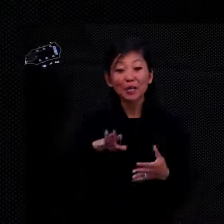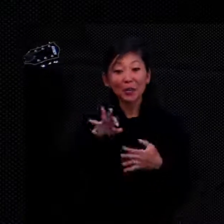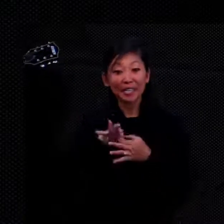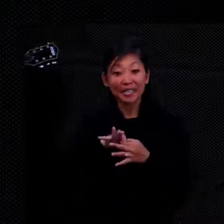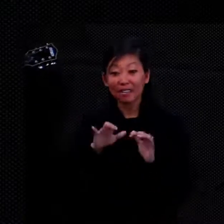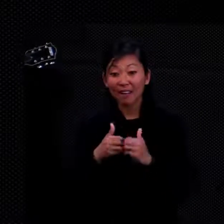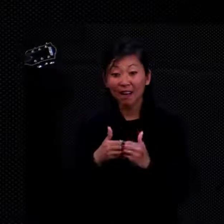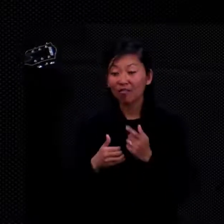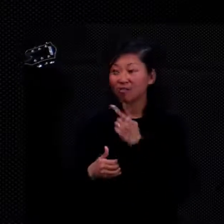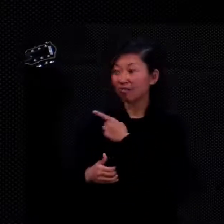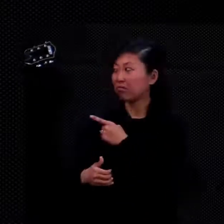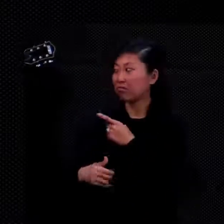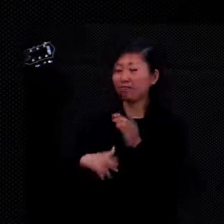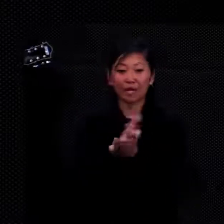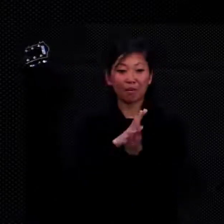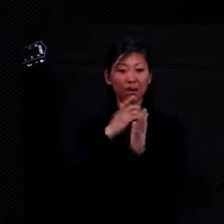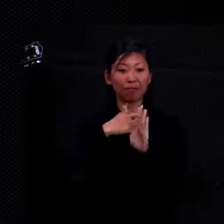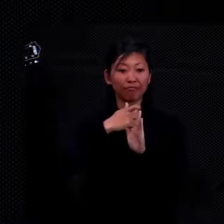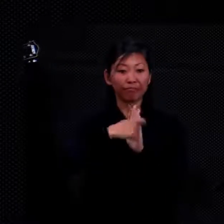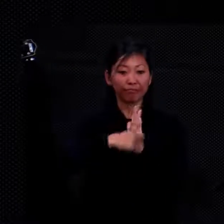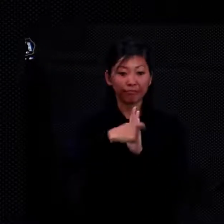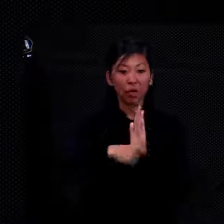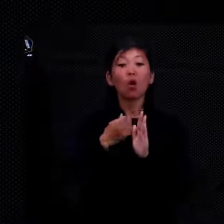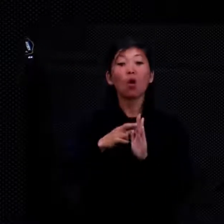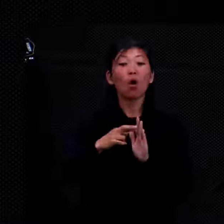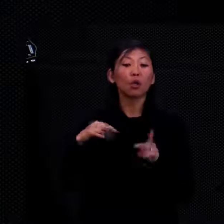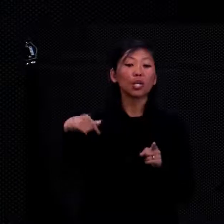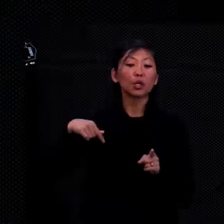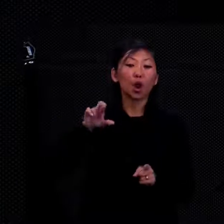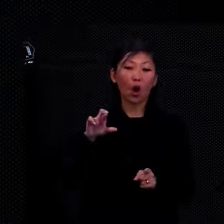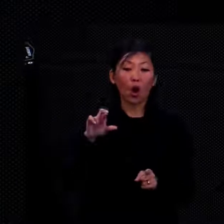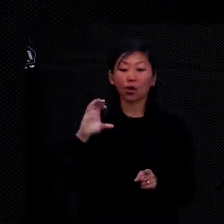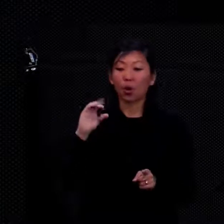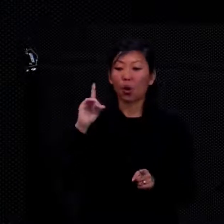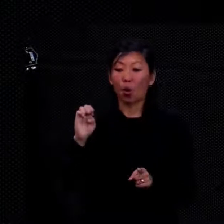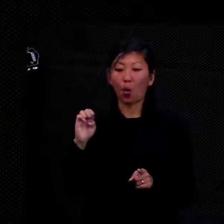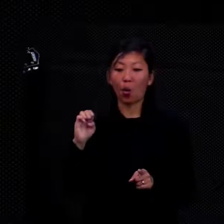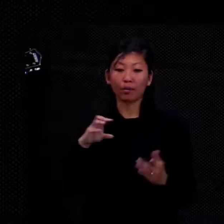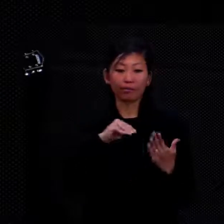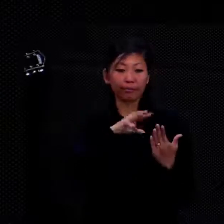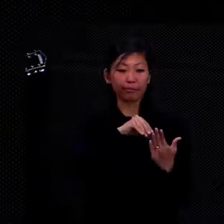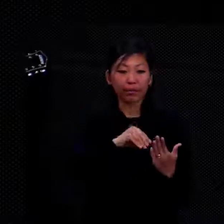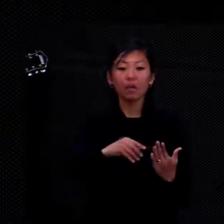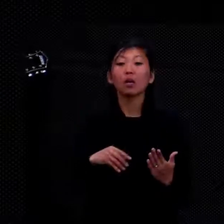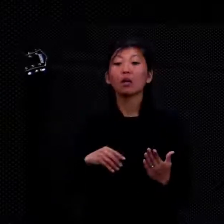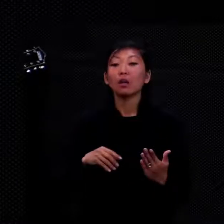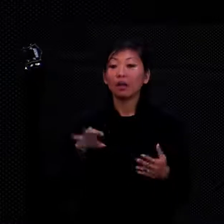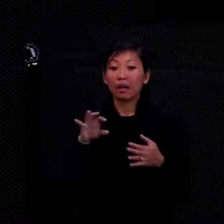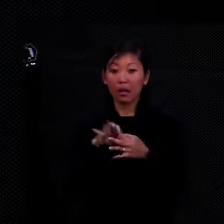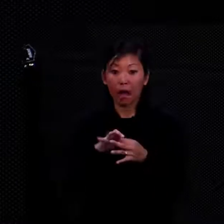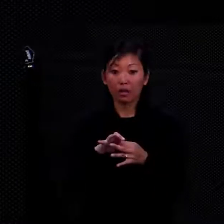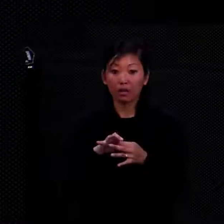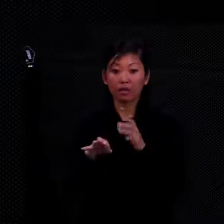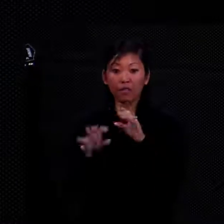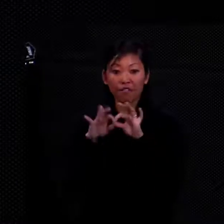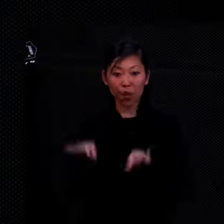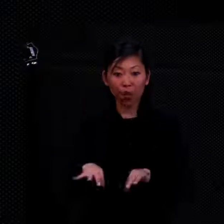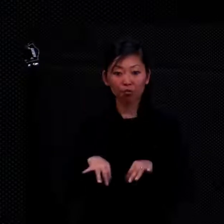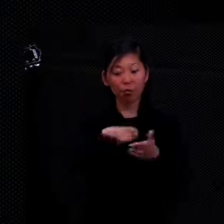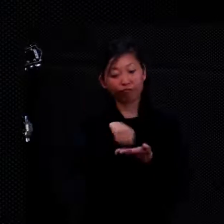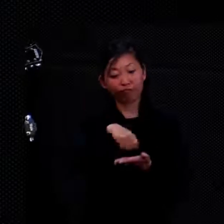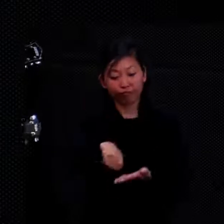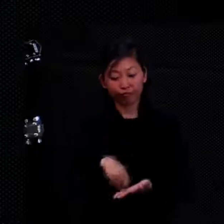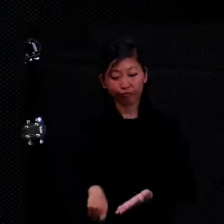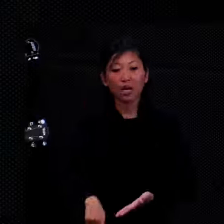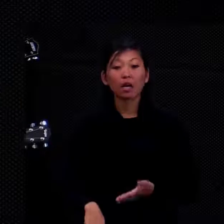us is on this bulletin or with a QR code in front of you. There's a connect panel on here, and you can put that along with an offering, if